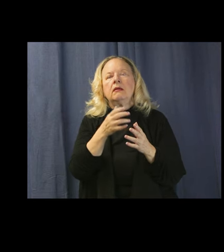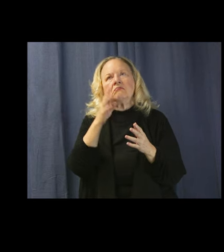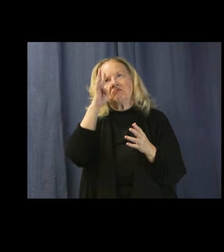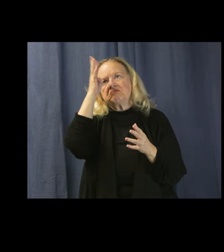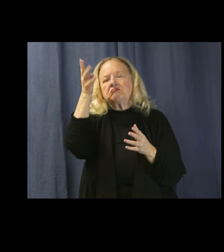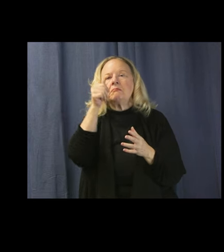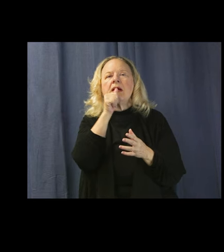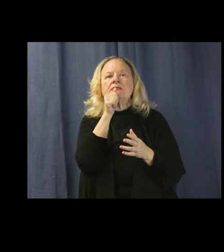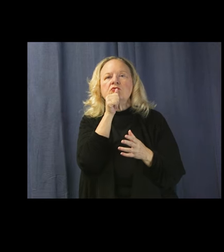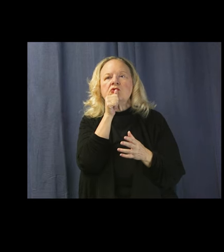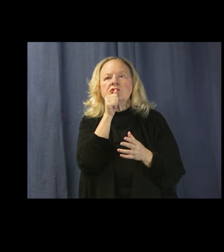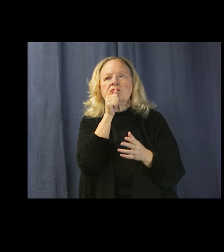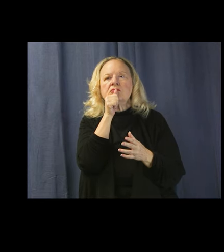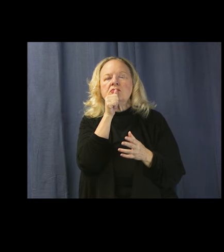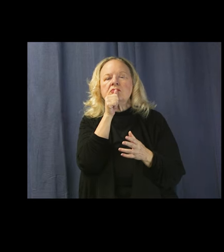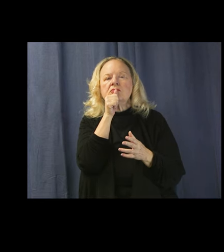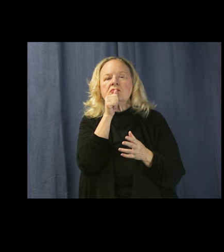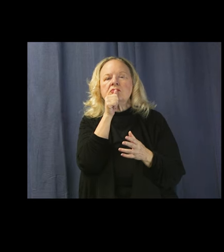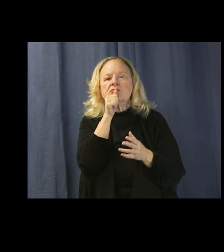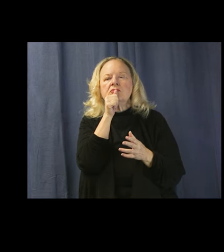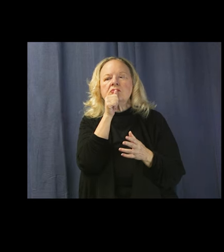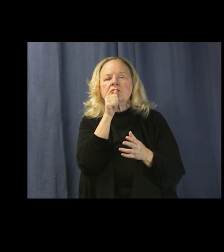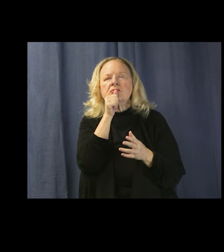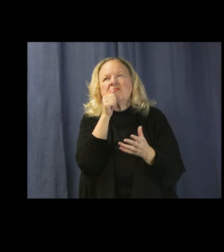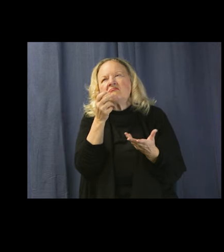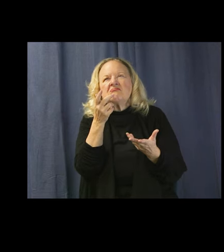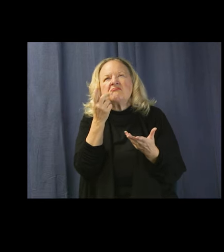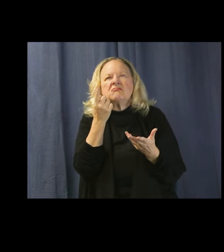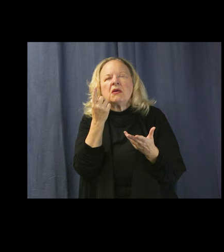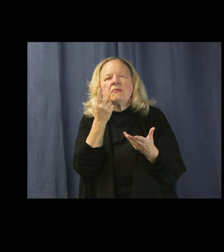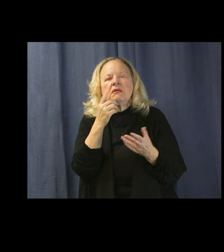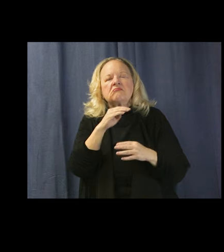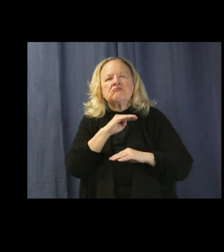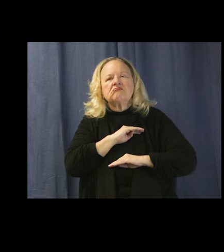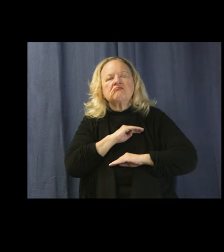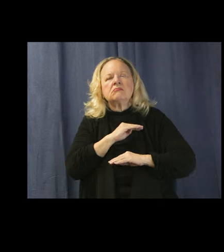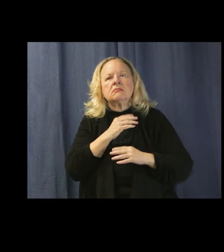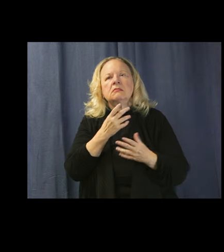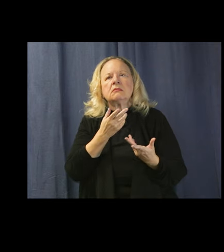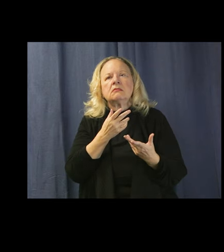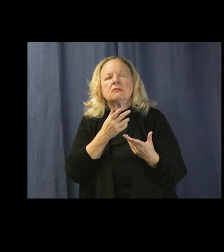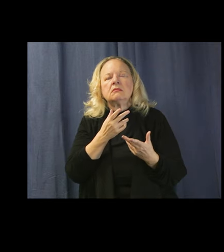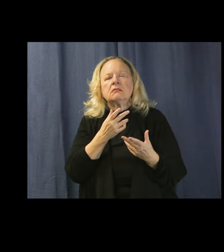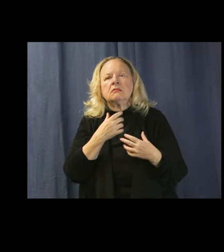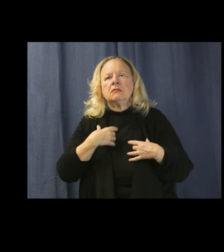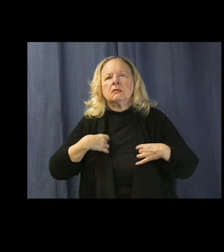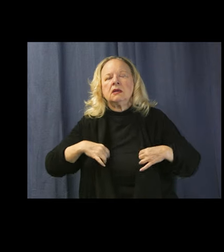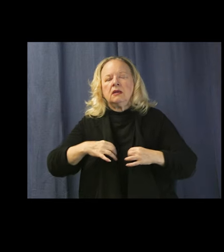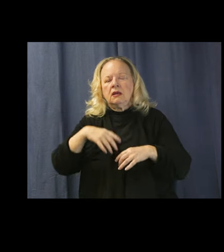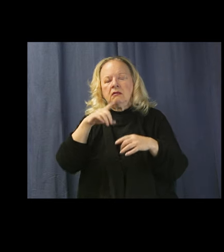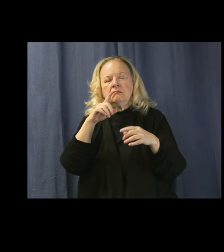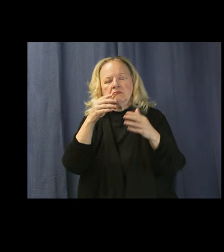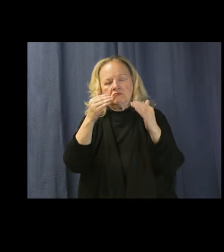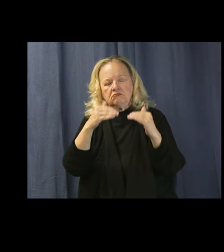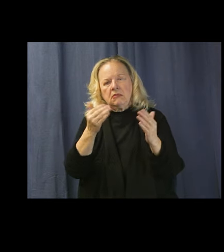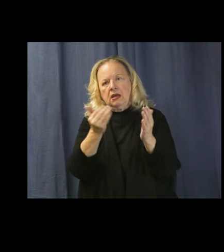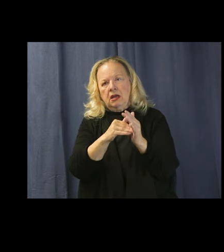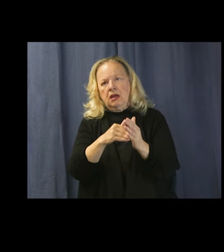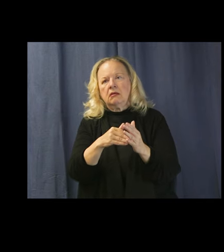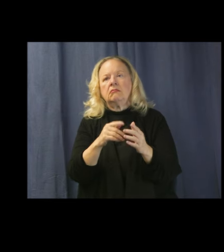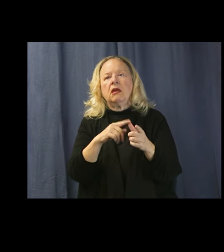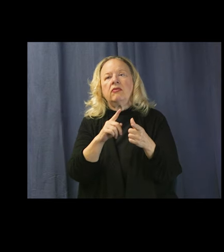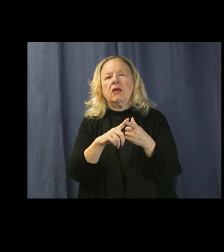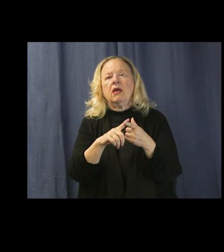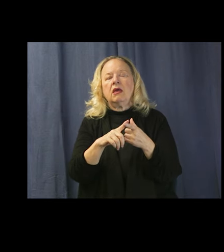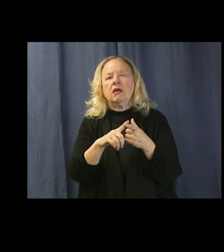password long enough that will be, you know, satisfying. And confirm it. And what it says, the name and the store